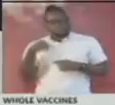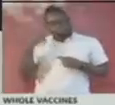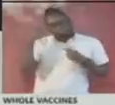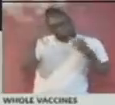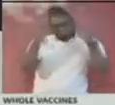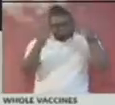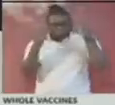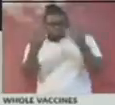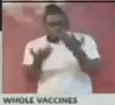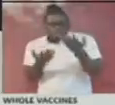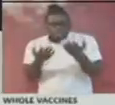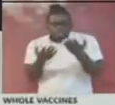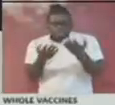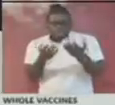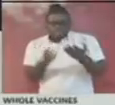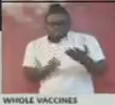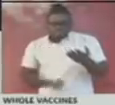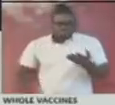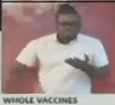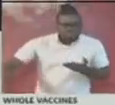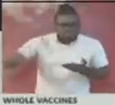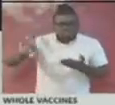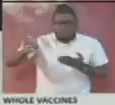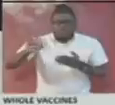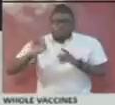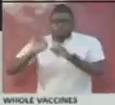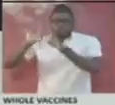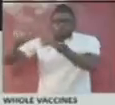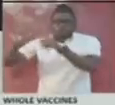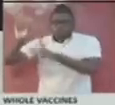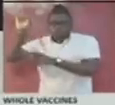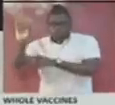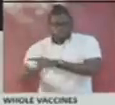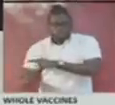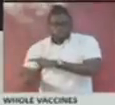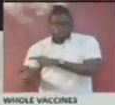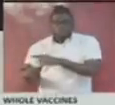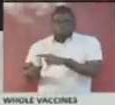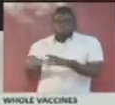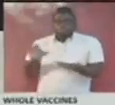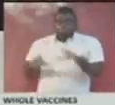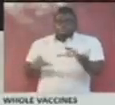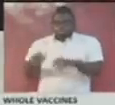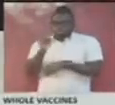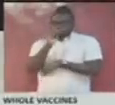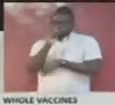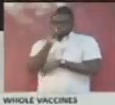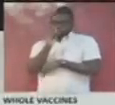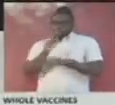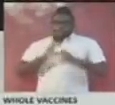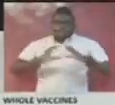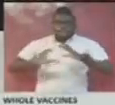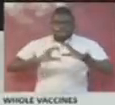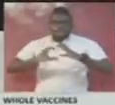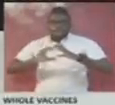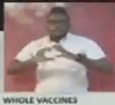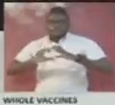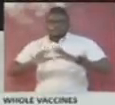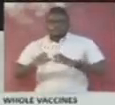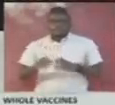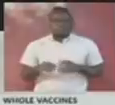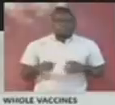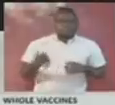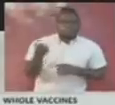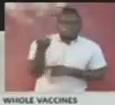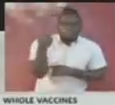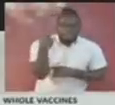Fernando, you could either take a private car, you could hire a taxi, you could take the bus, you could take a maxi taxi. But these are different ways